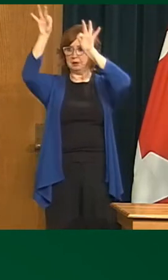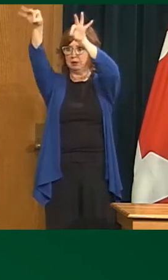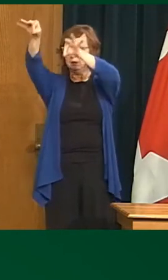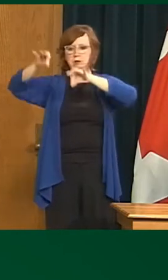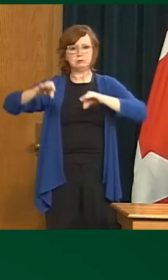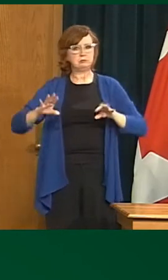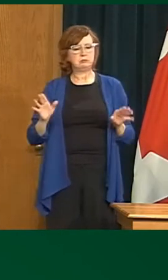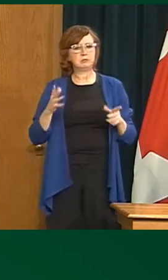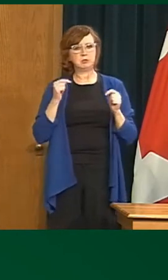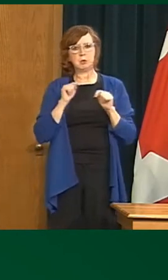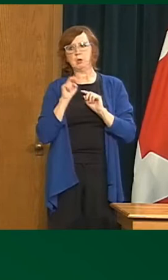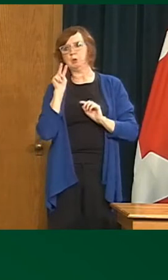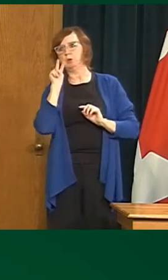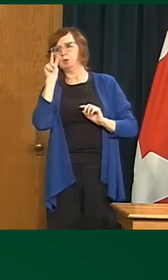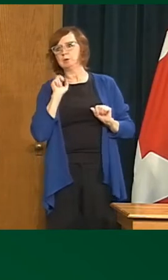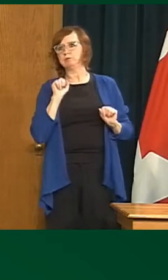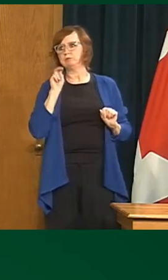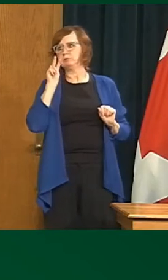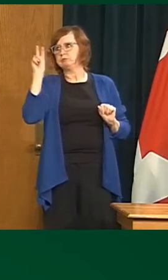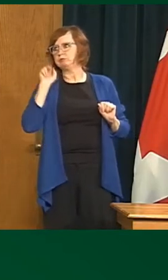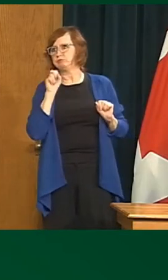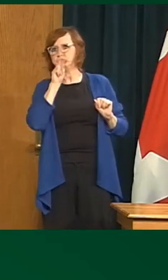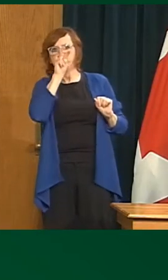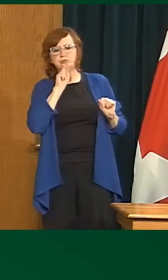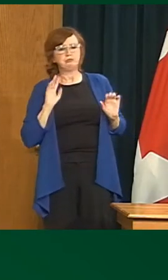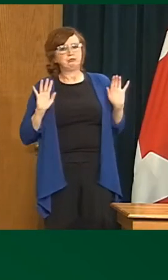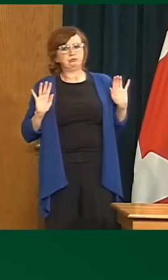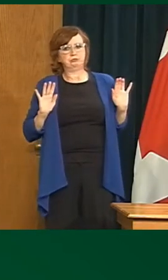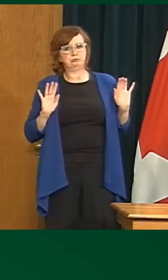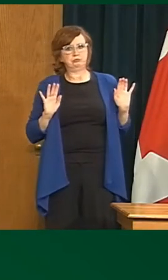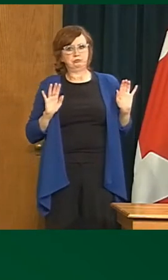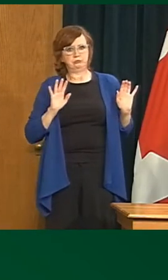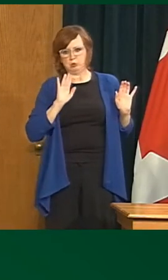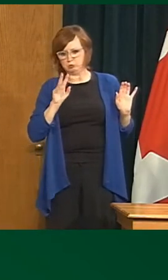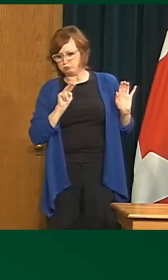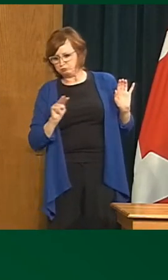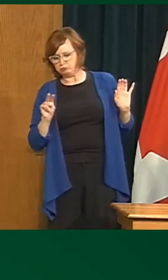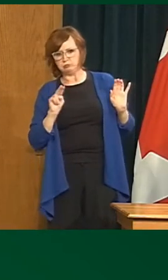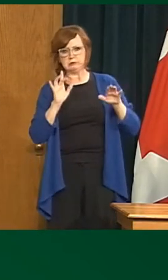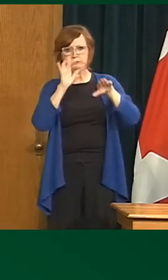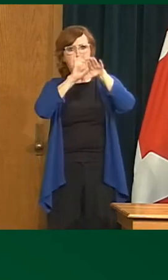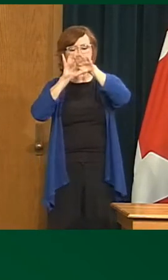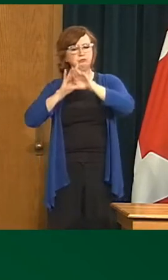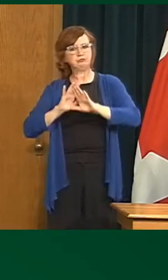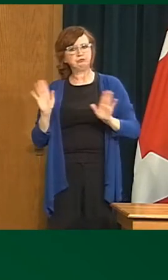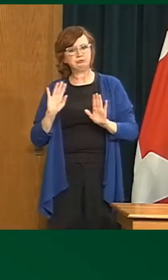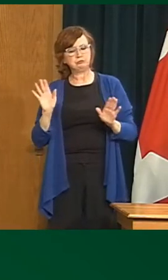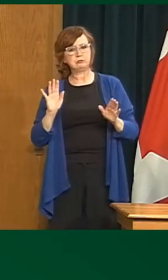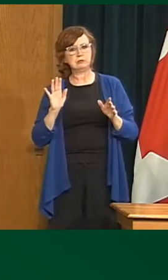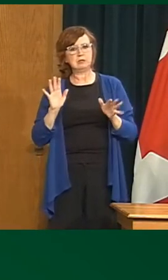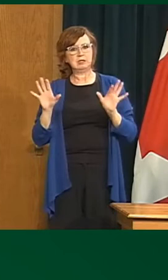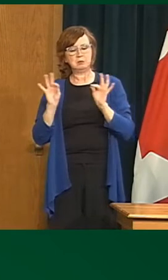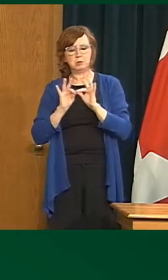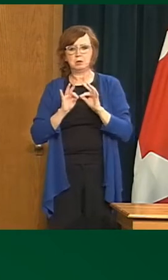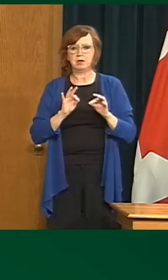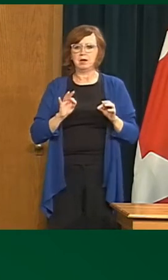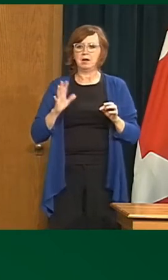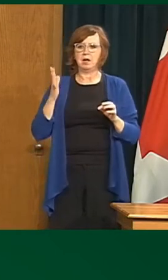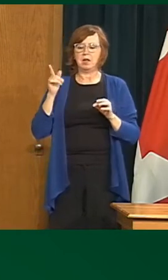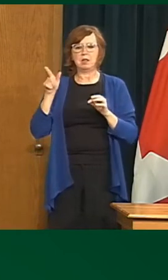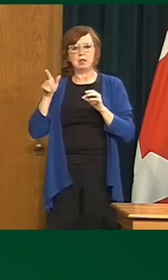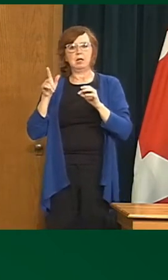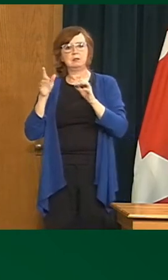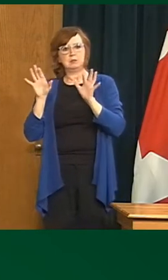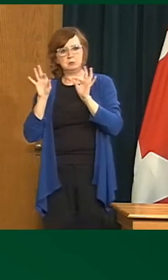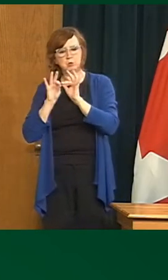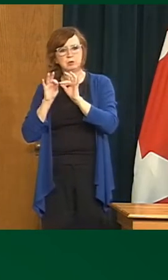about the aisles or as you're going at the checkout. In libraries and those kind of settings, it's a different